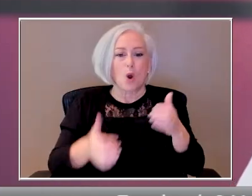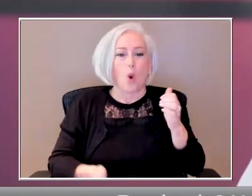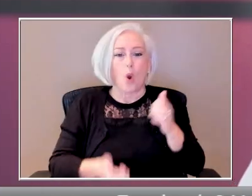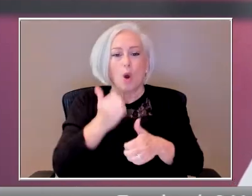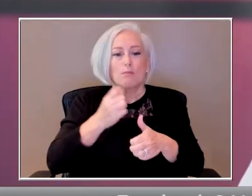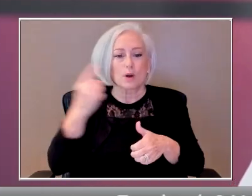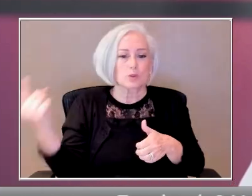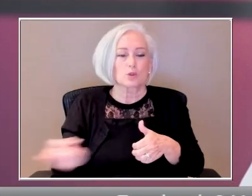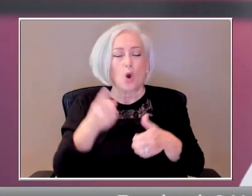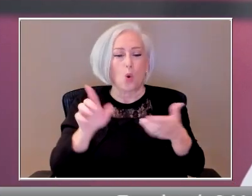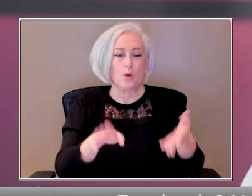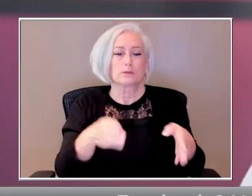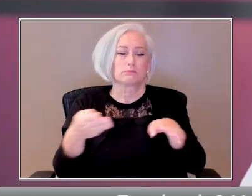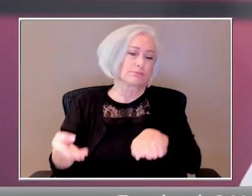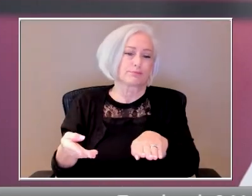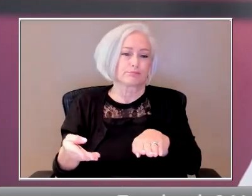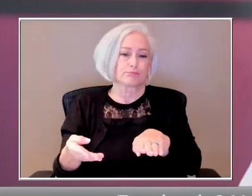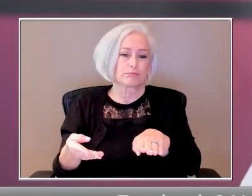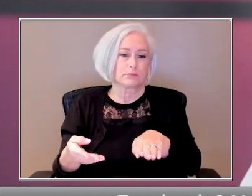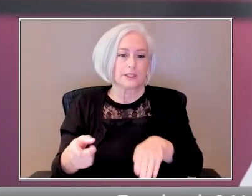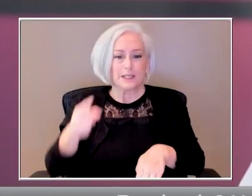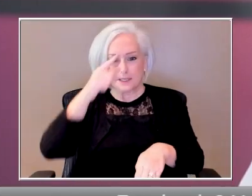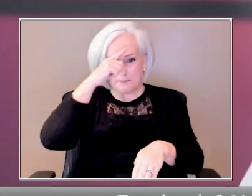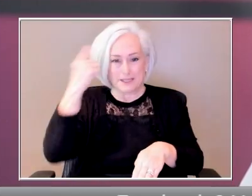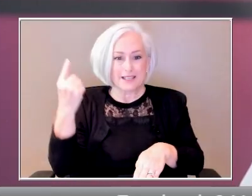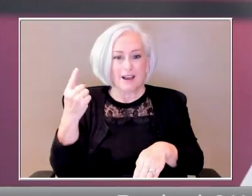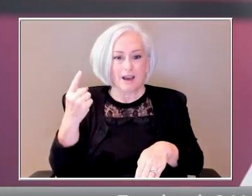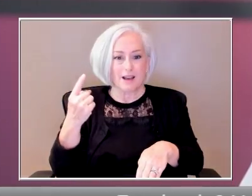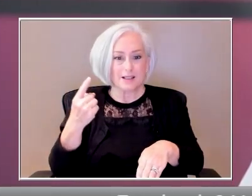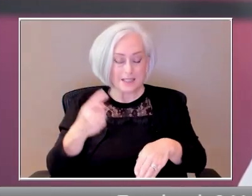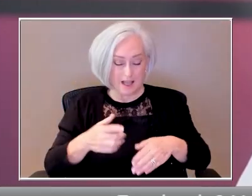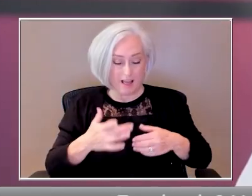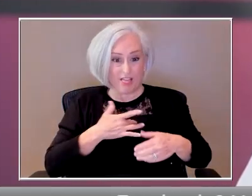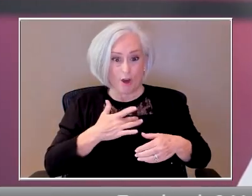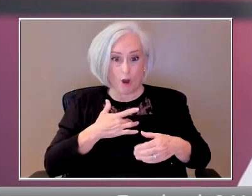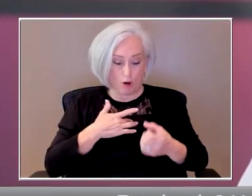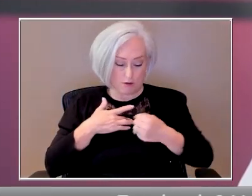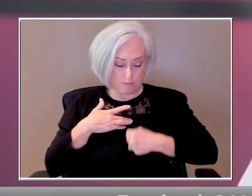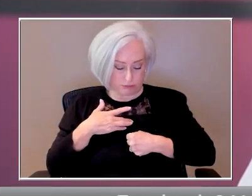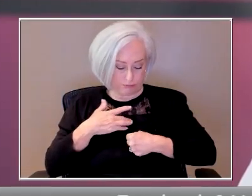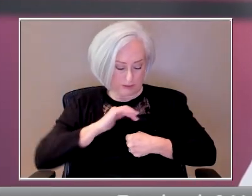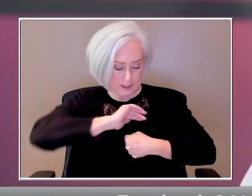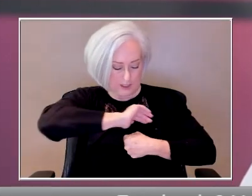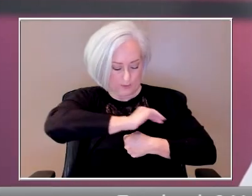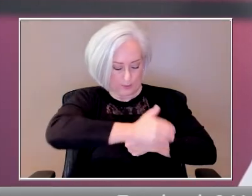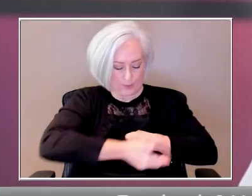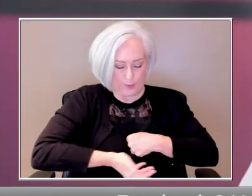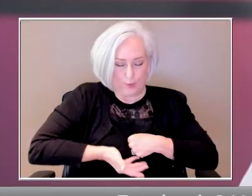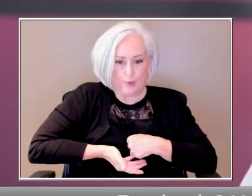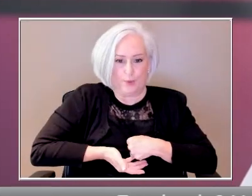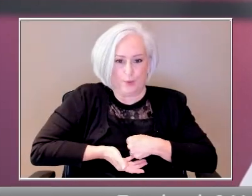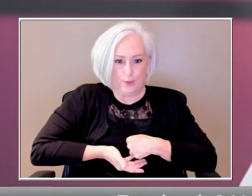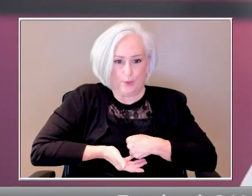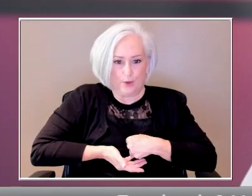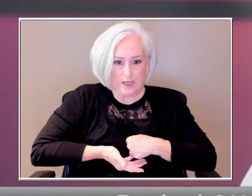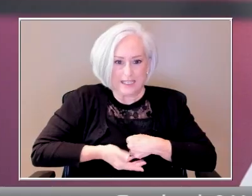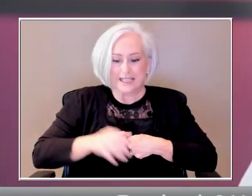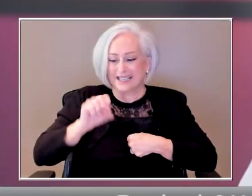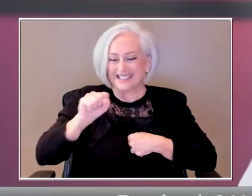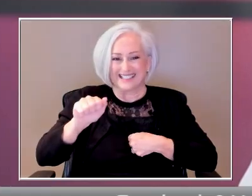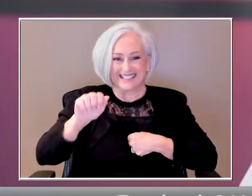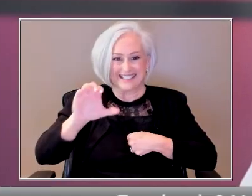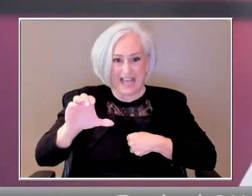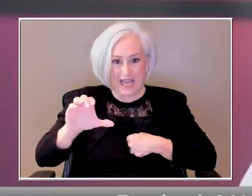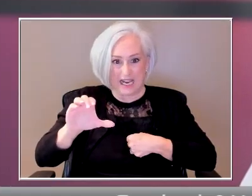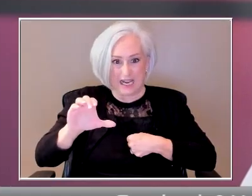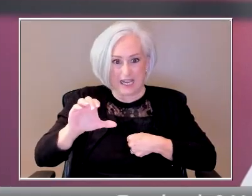because the pericardium is an enclosed sac, and it's such high velocity, large quantity blood that it actually